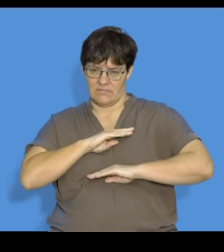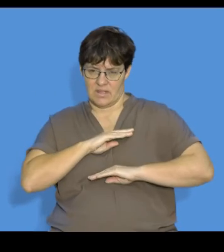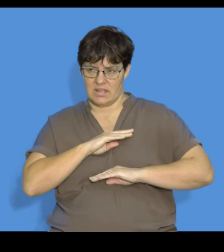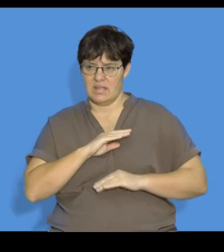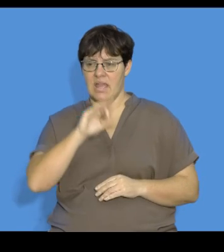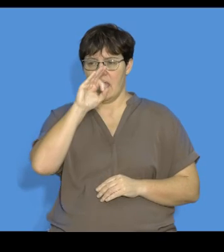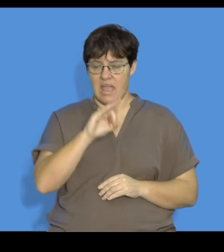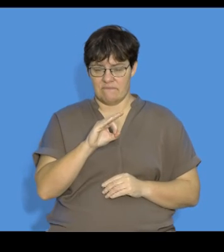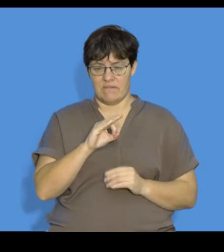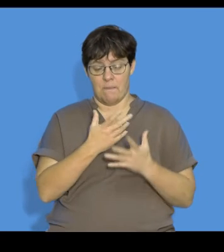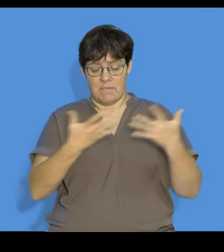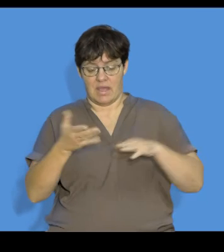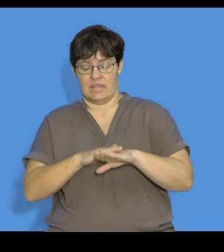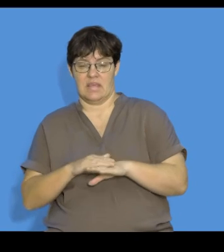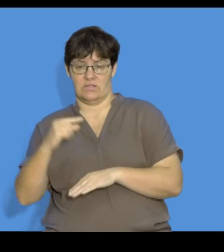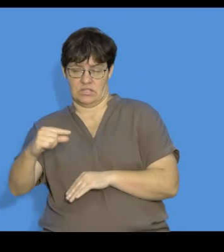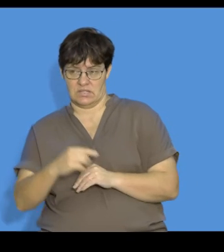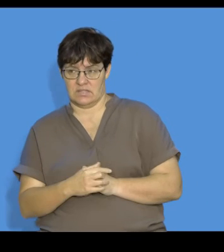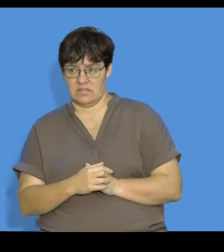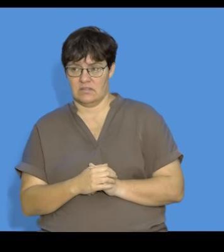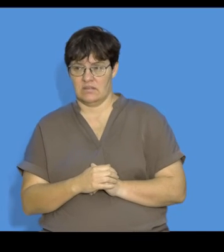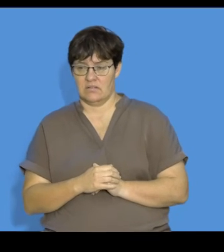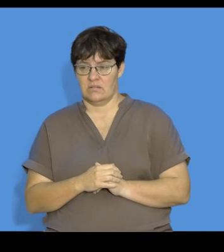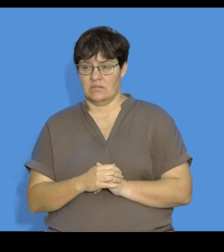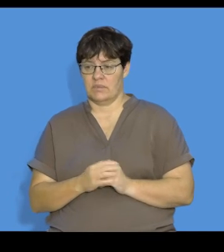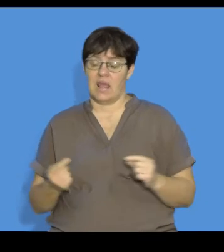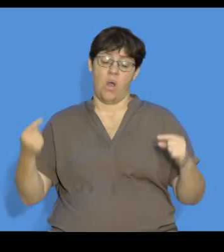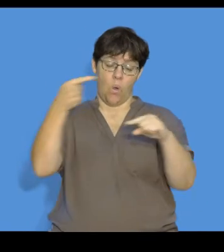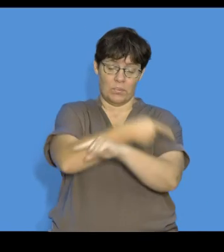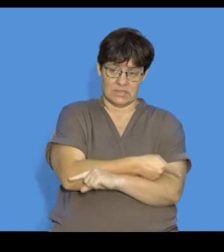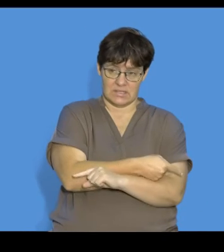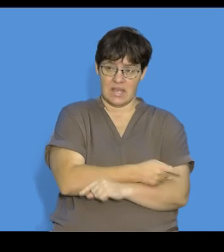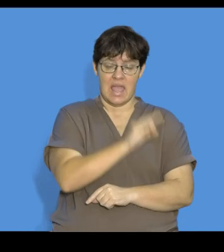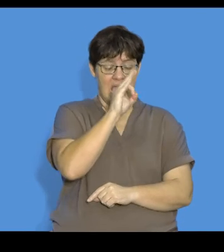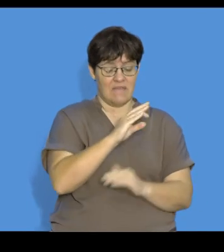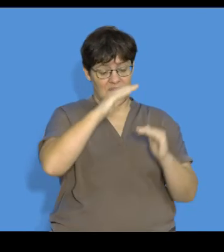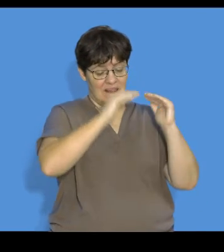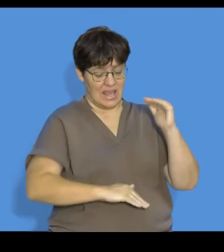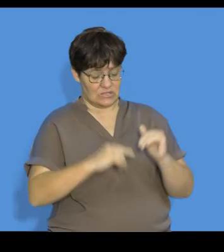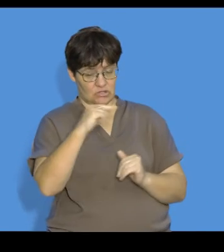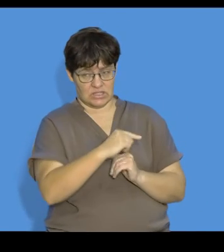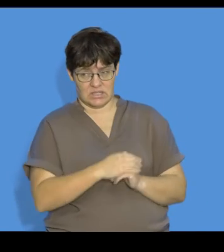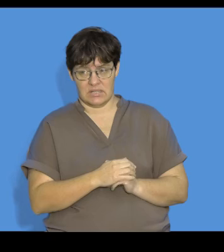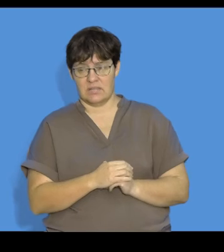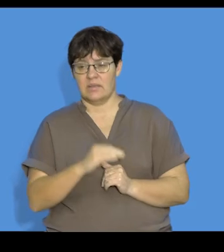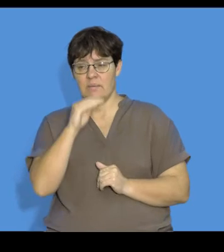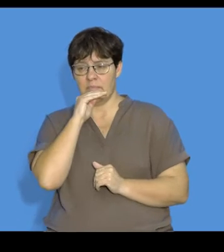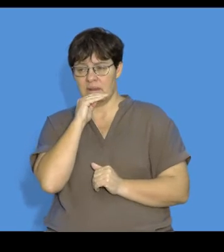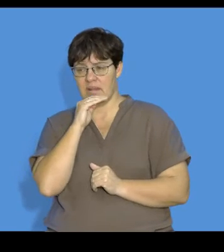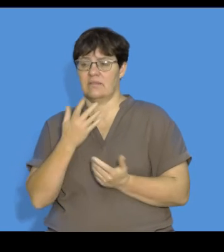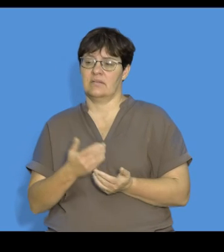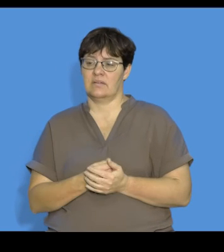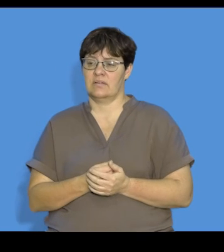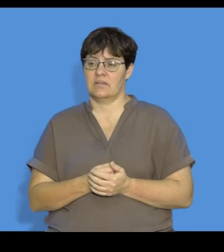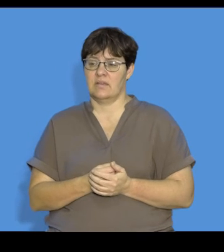satisfying F greater than G. But when it's the opposite, where F is less than G, it simply means that